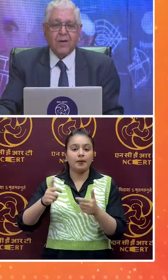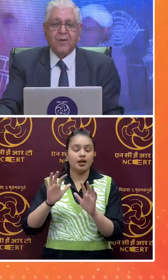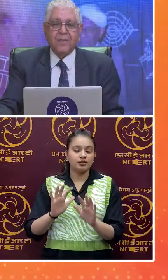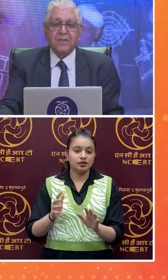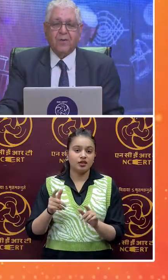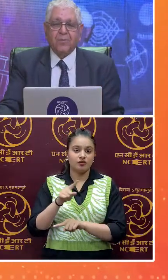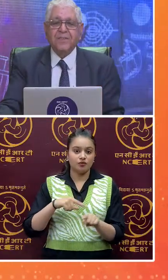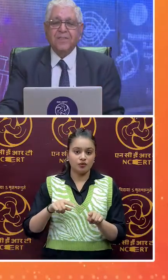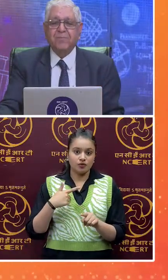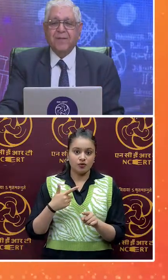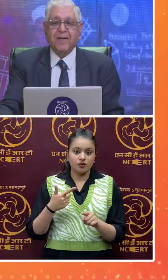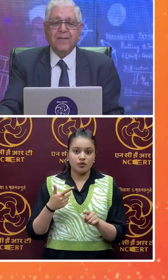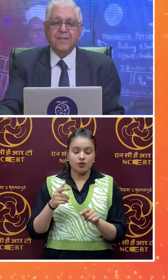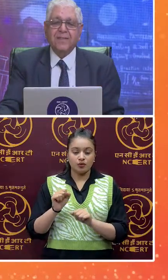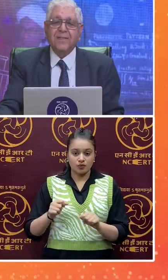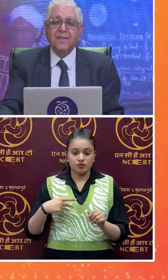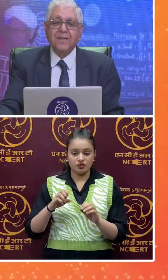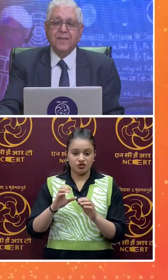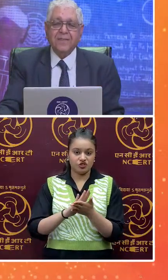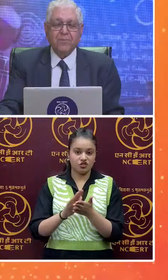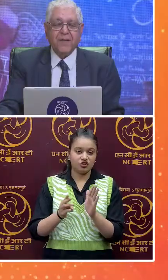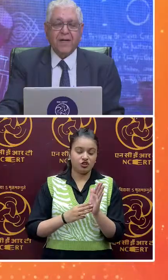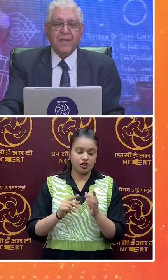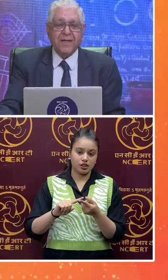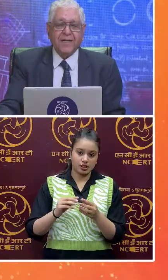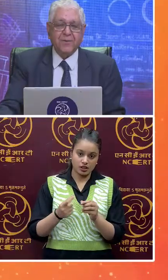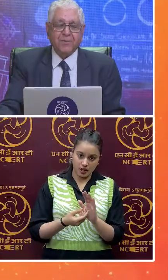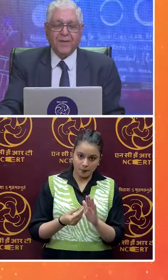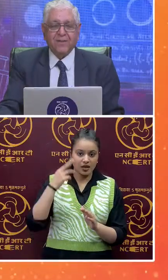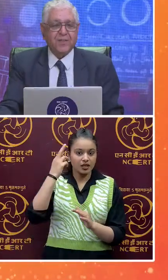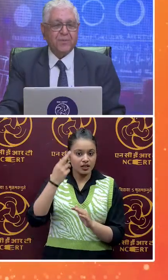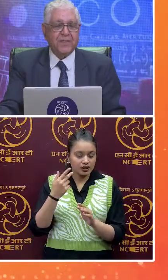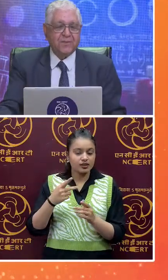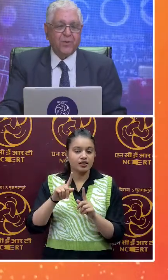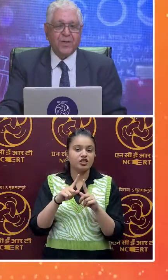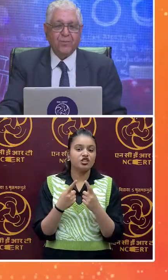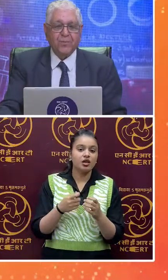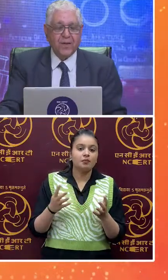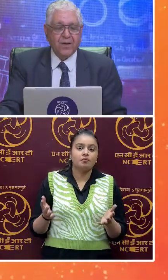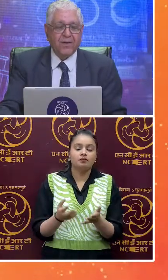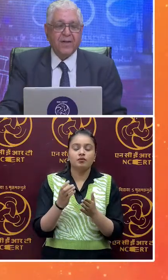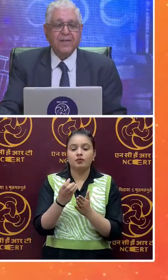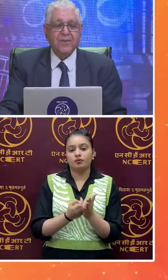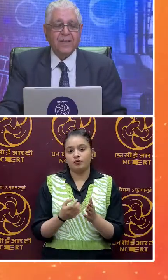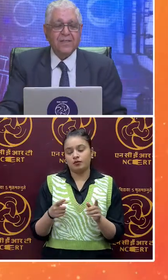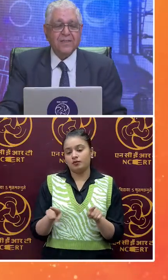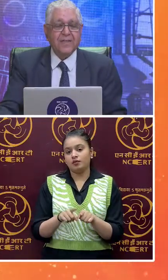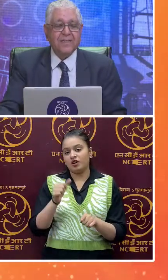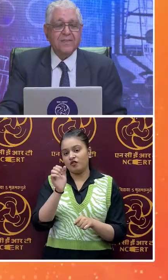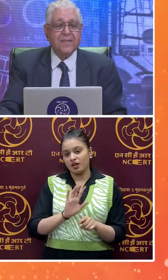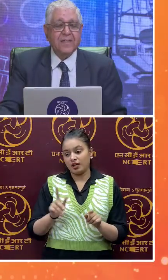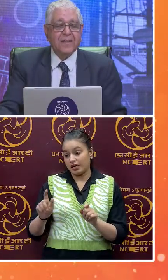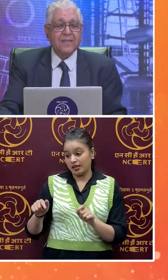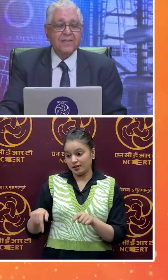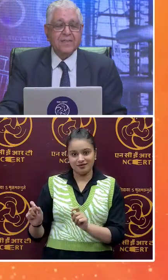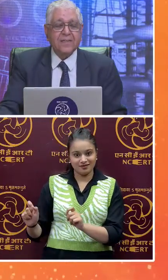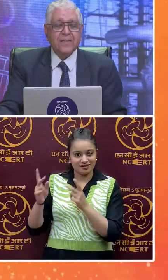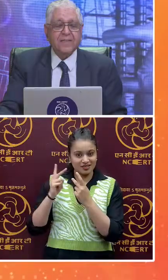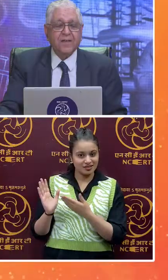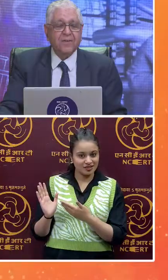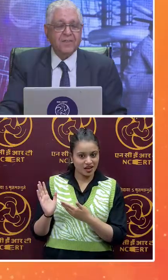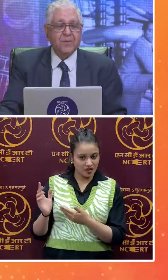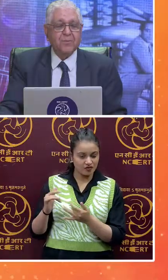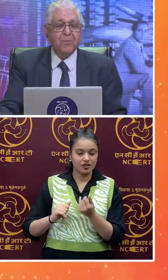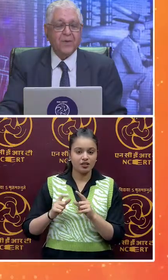great comradeship, and that is the reason behind the teen spirit of the space program of India. You can see this. This is